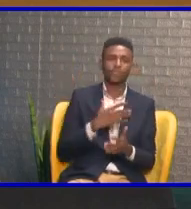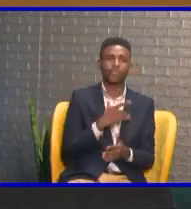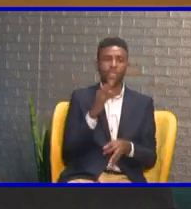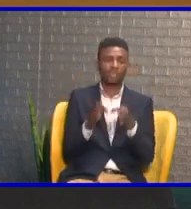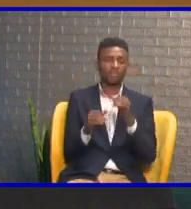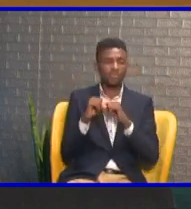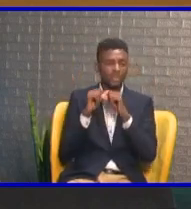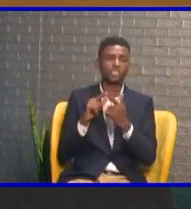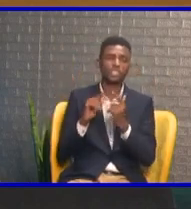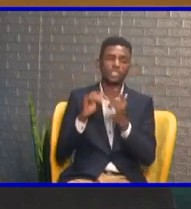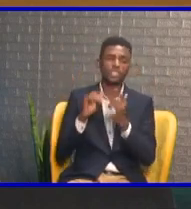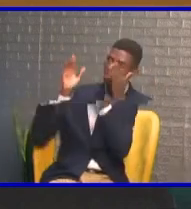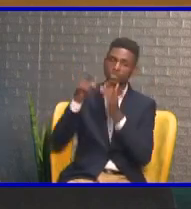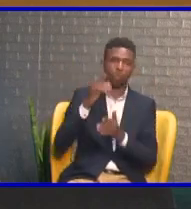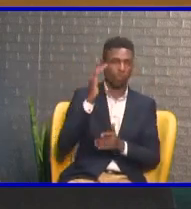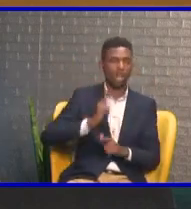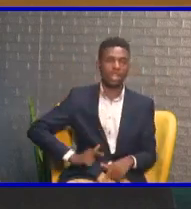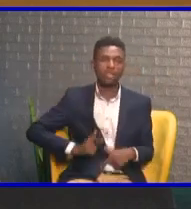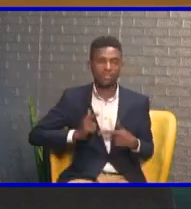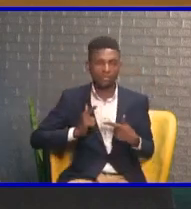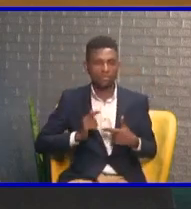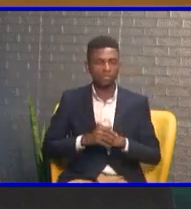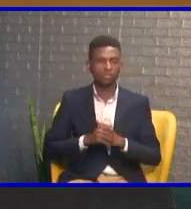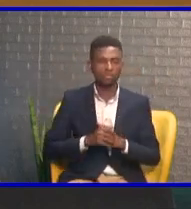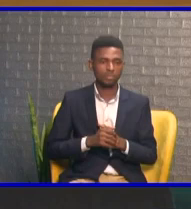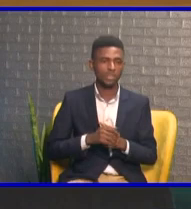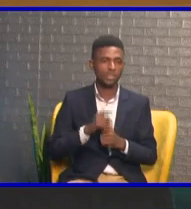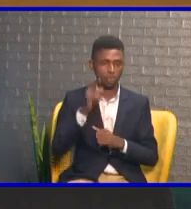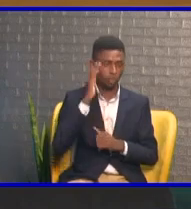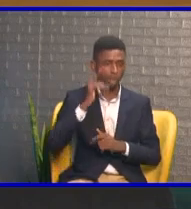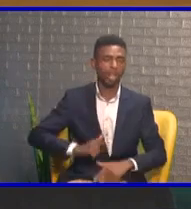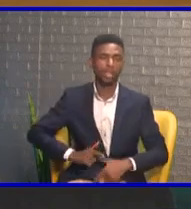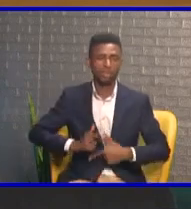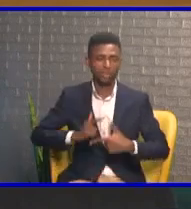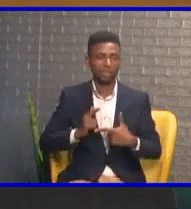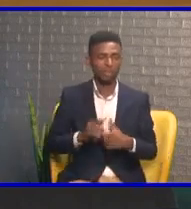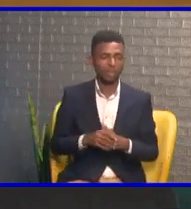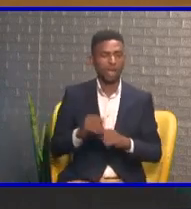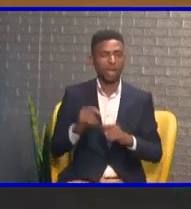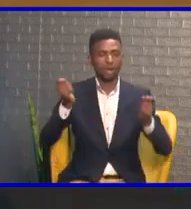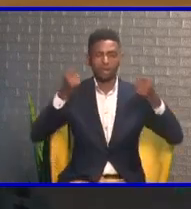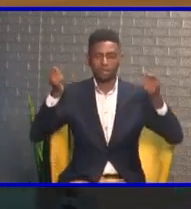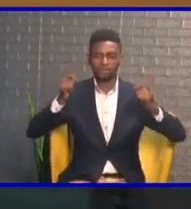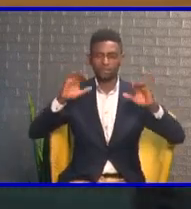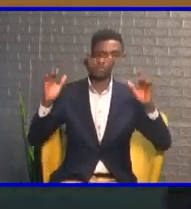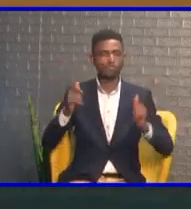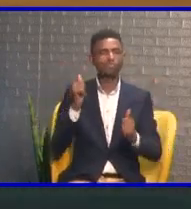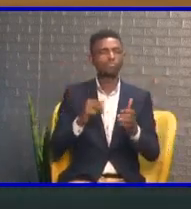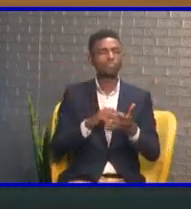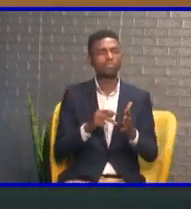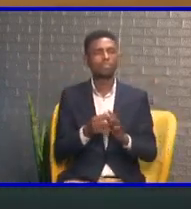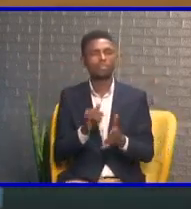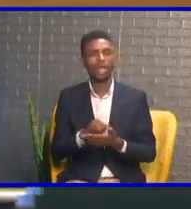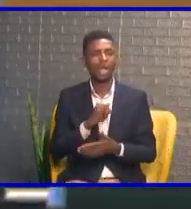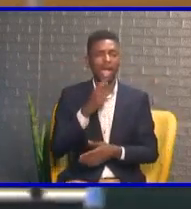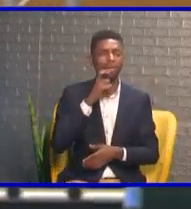looking, what happens? You will live. You will live. Hallelujah. Which means I must